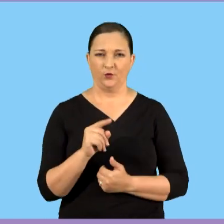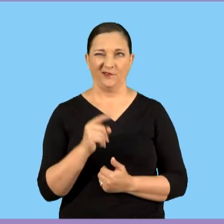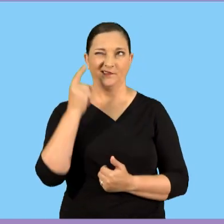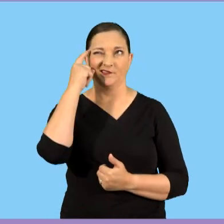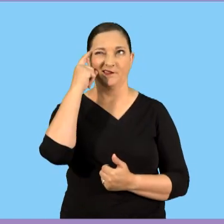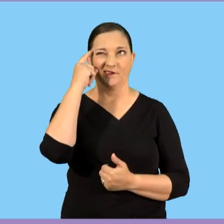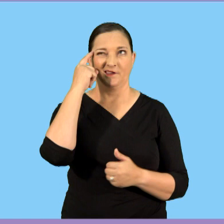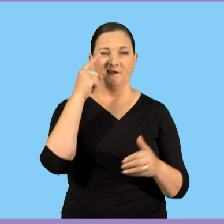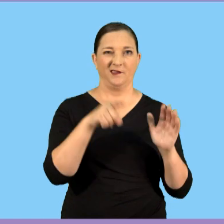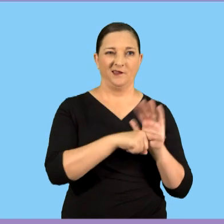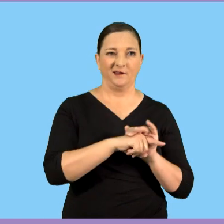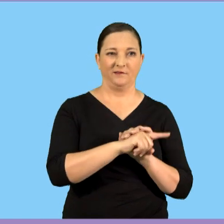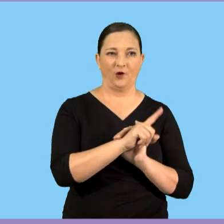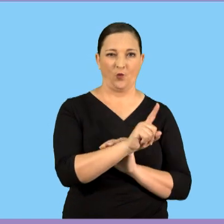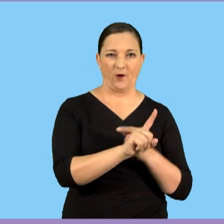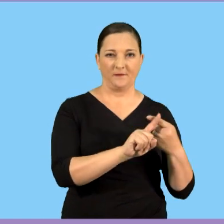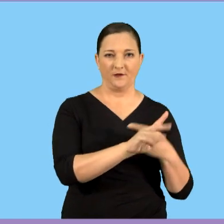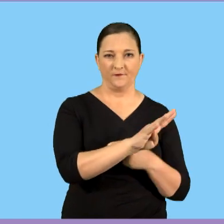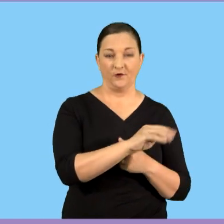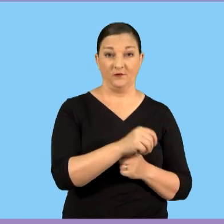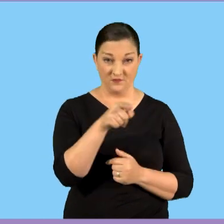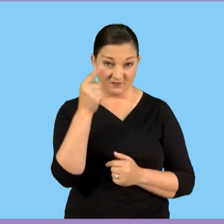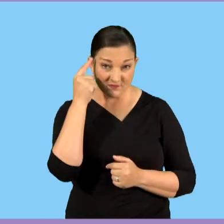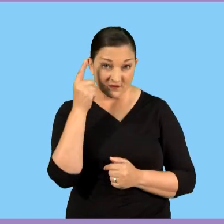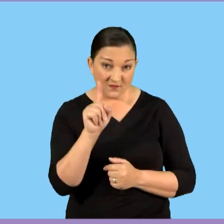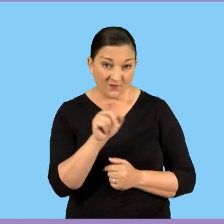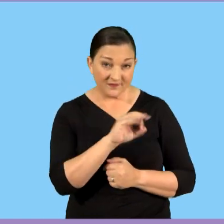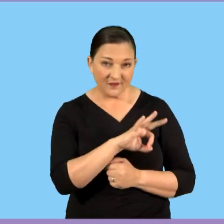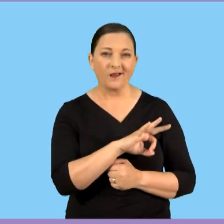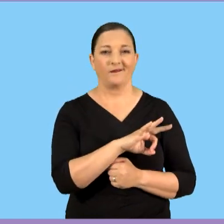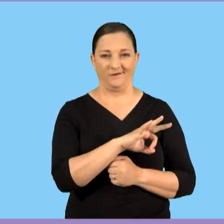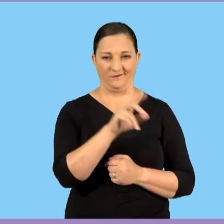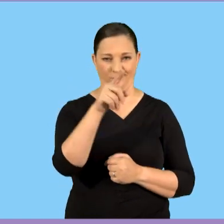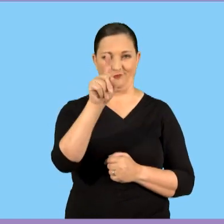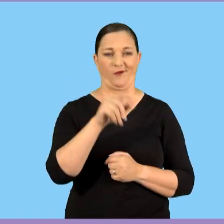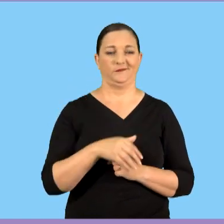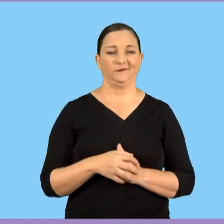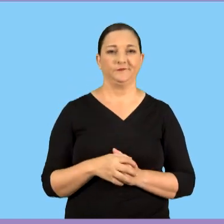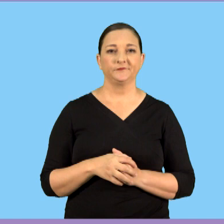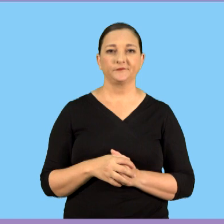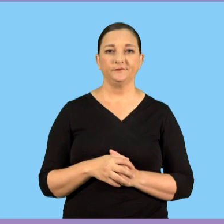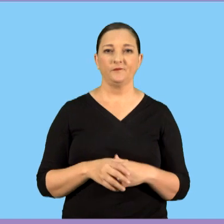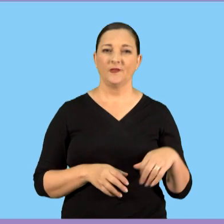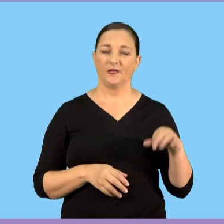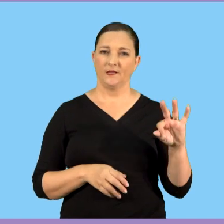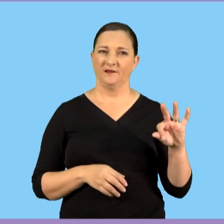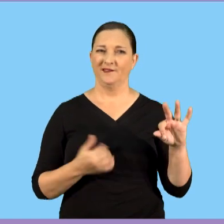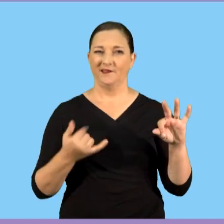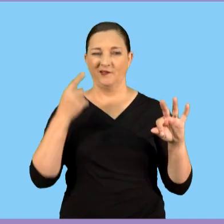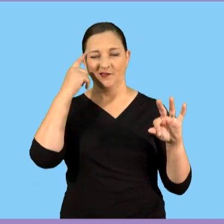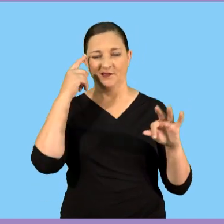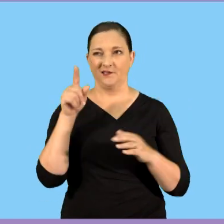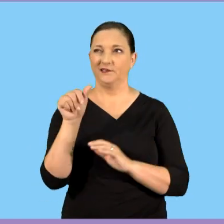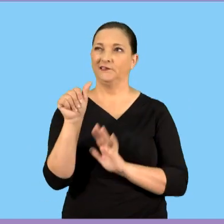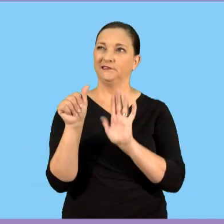What do you think the answer is going to be? If you are thinking of 3, then you are absolutely correct. What about